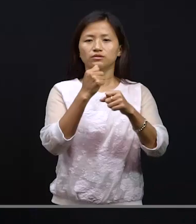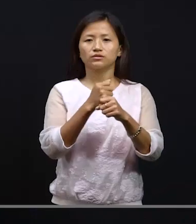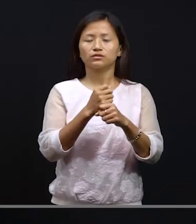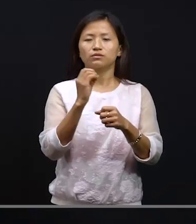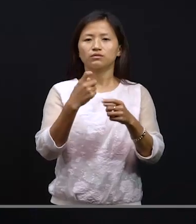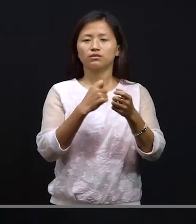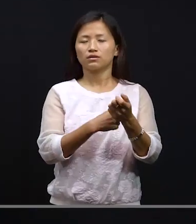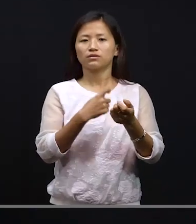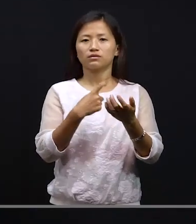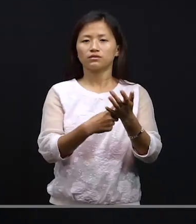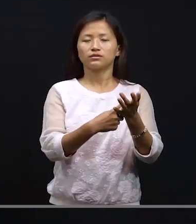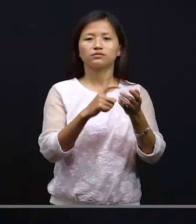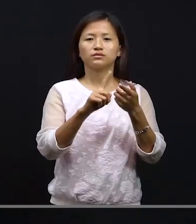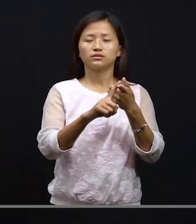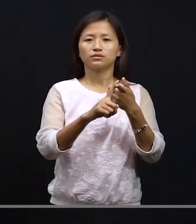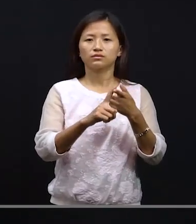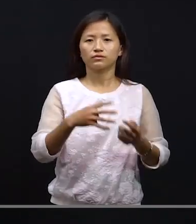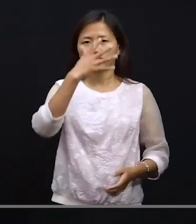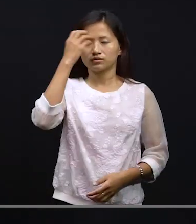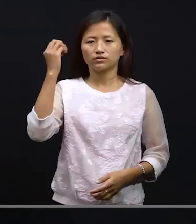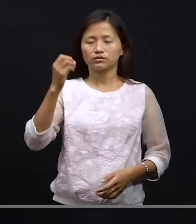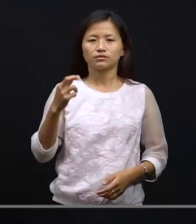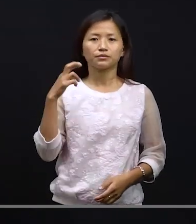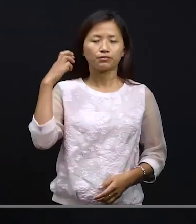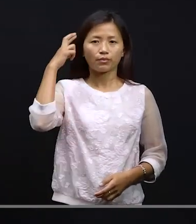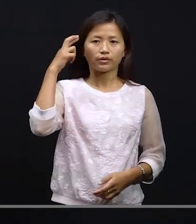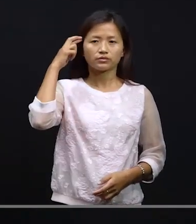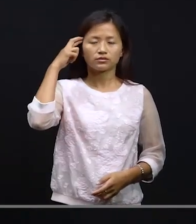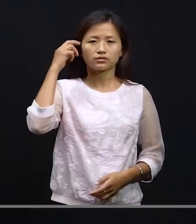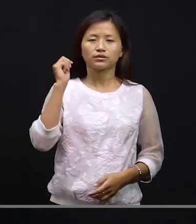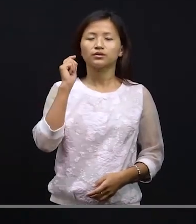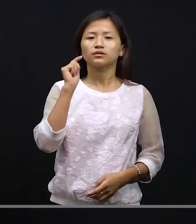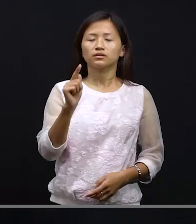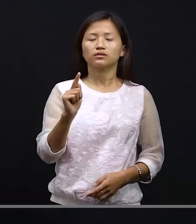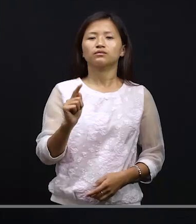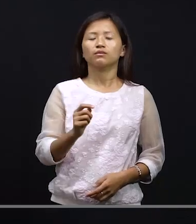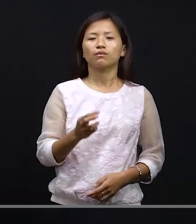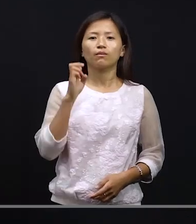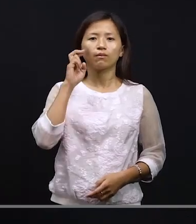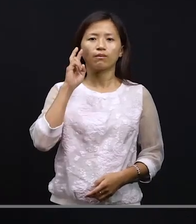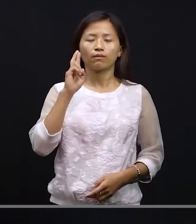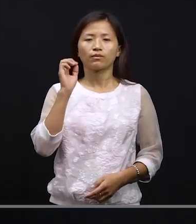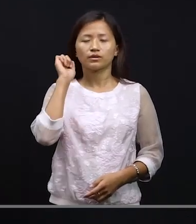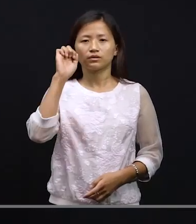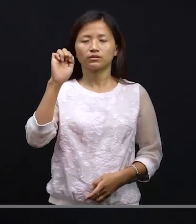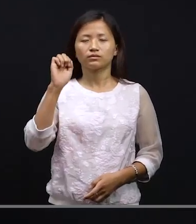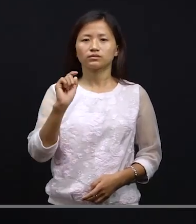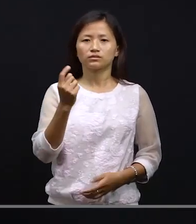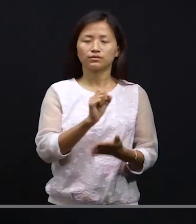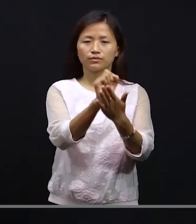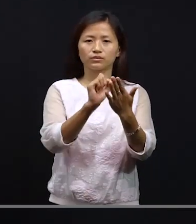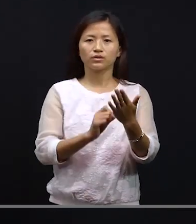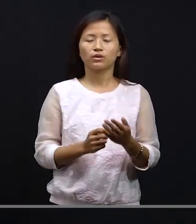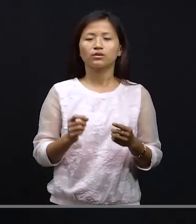in case you are forgetting him, I'm going to remind you that he was the writer, he was the poet